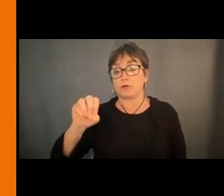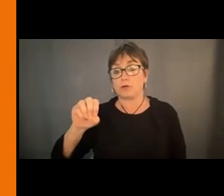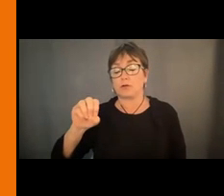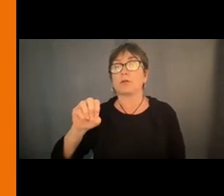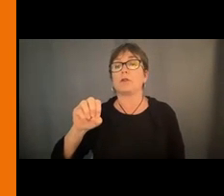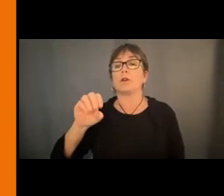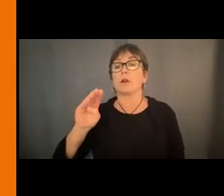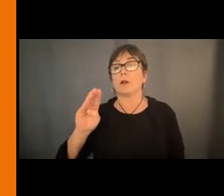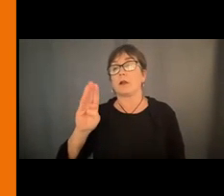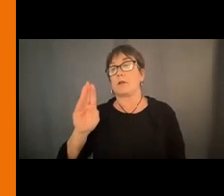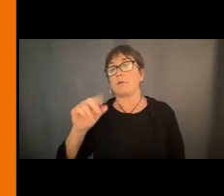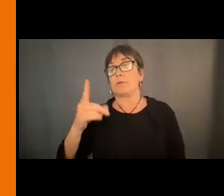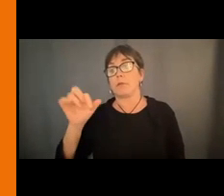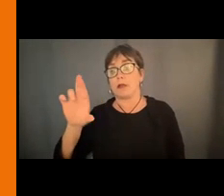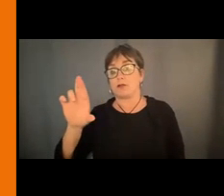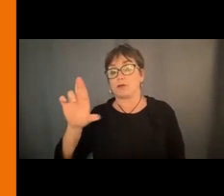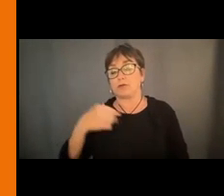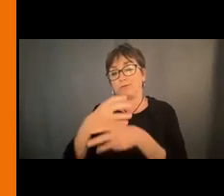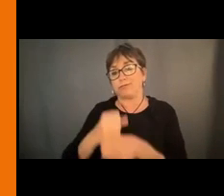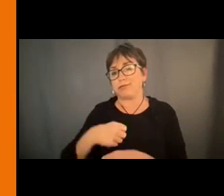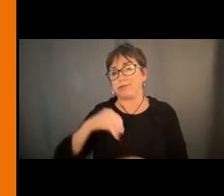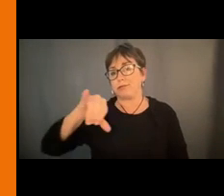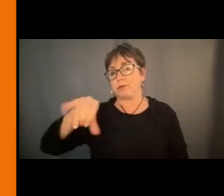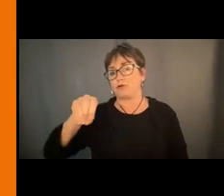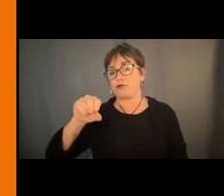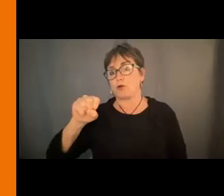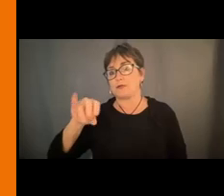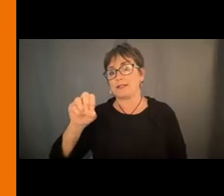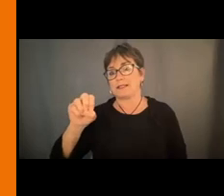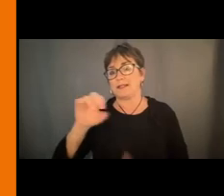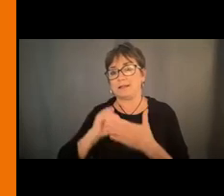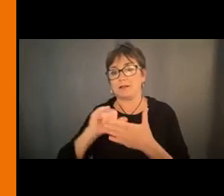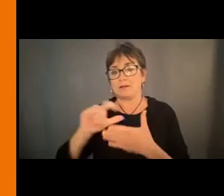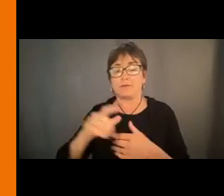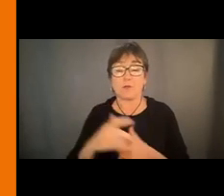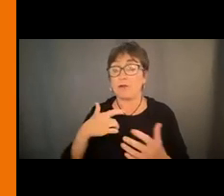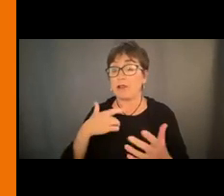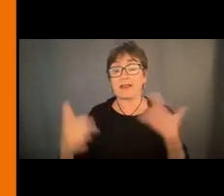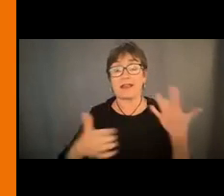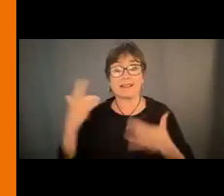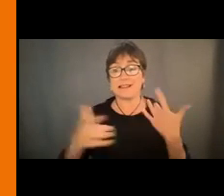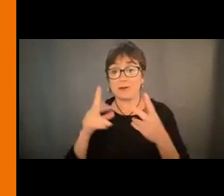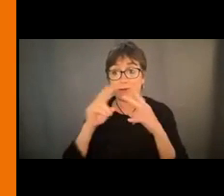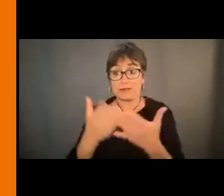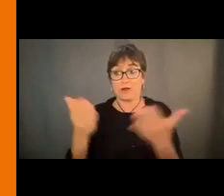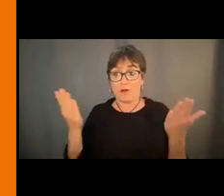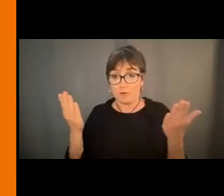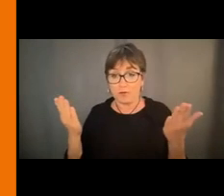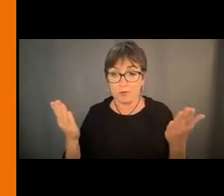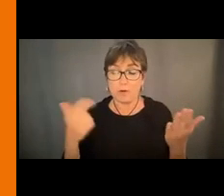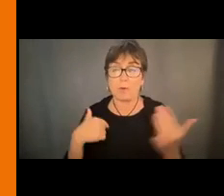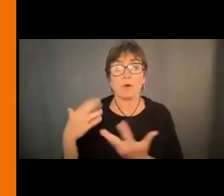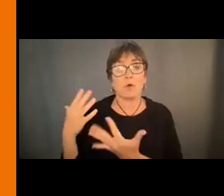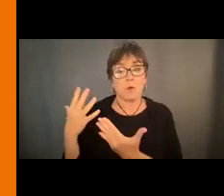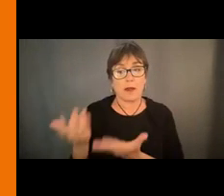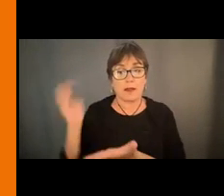by Jizzy. And we are excited to see you all. I'm going to wait for just a minute before I